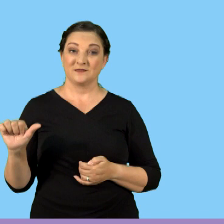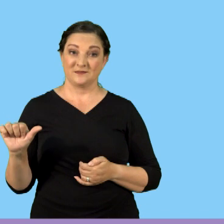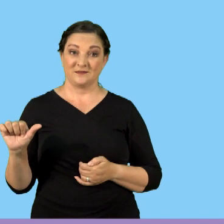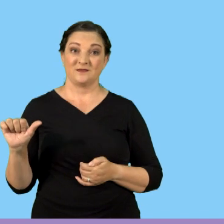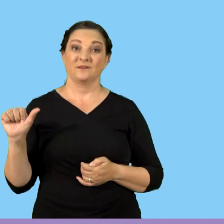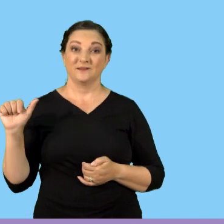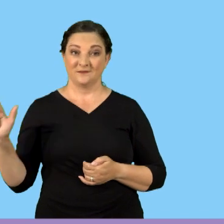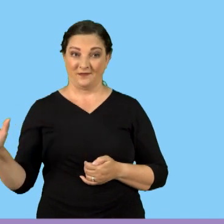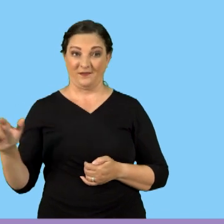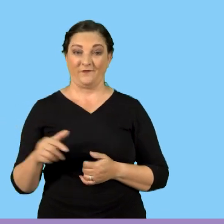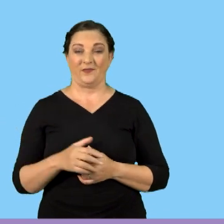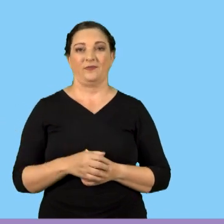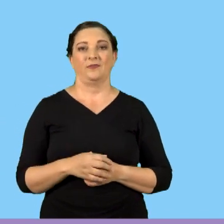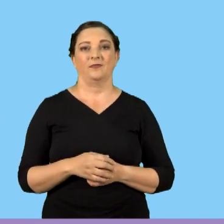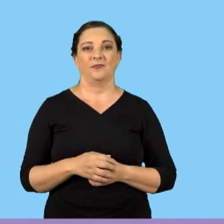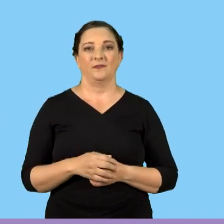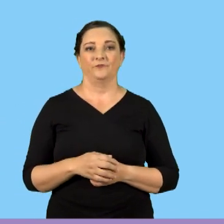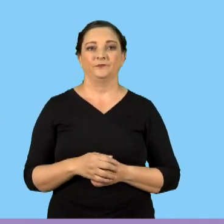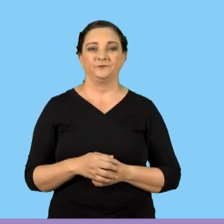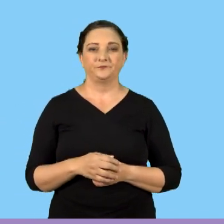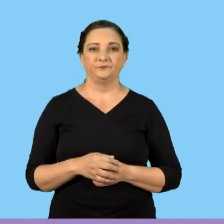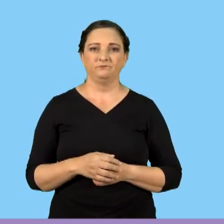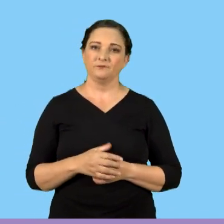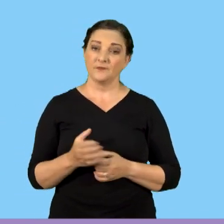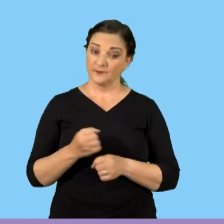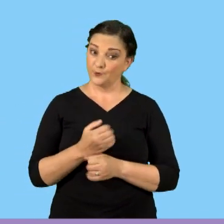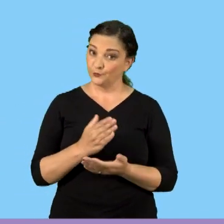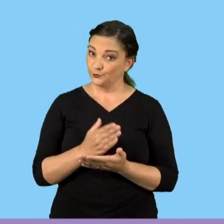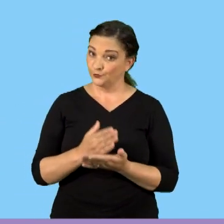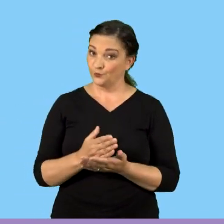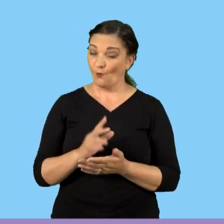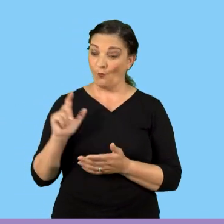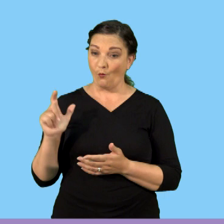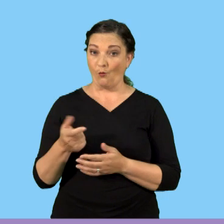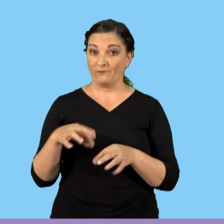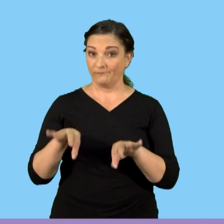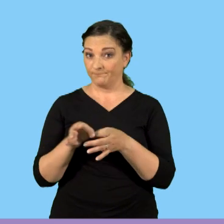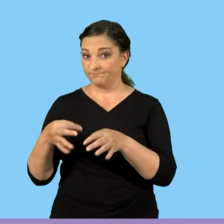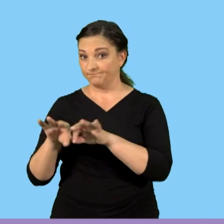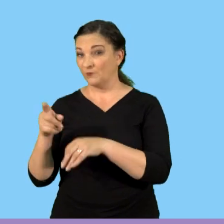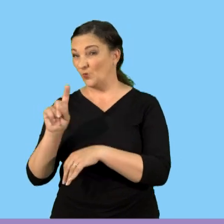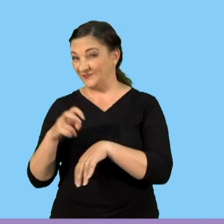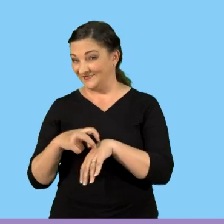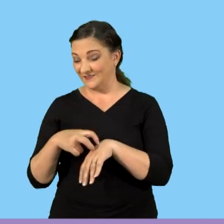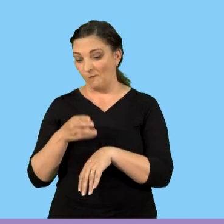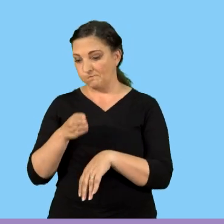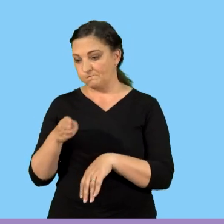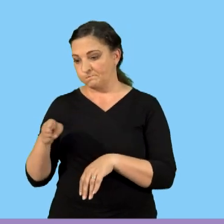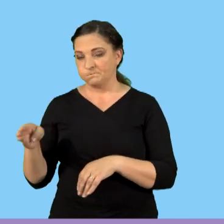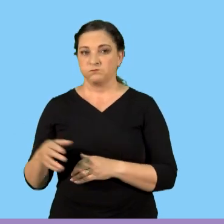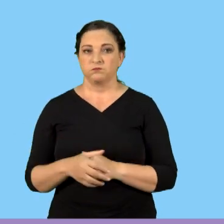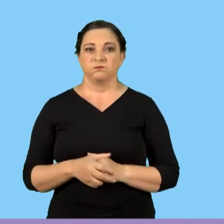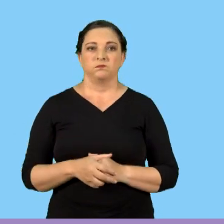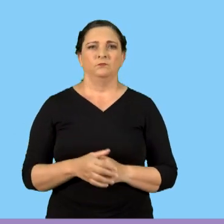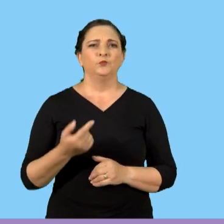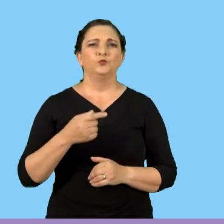a 4, a 5, a 6, and a 7 on the x-axis. You just make sure that you have all the values that you are going to need